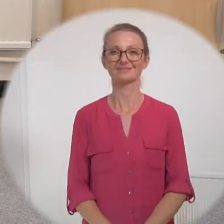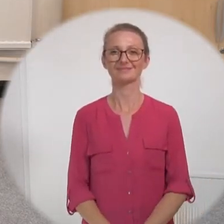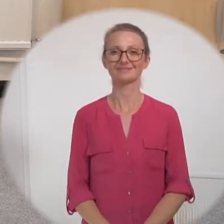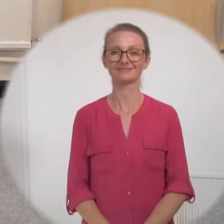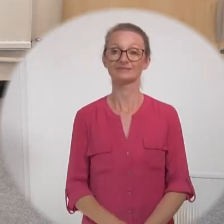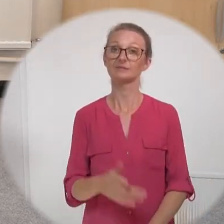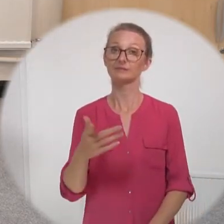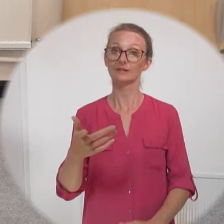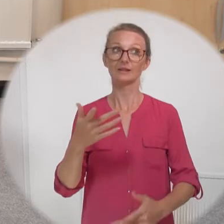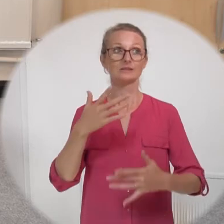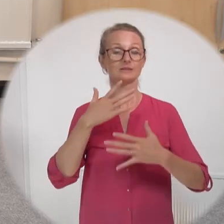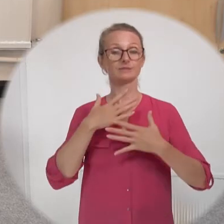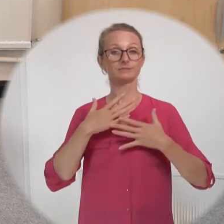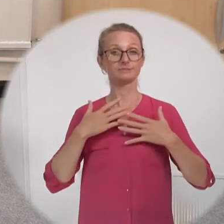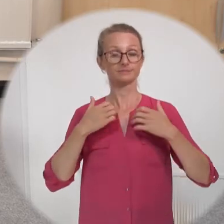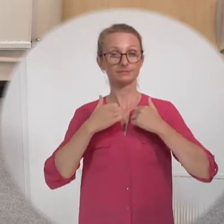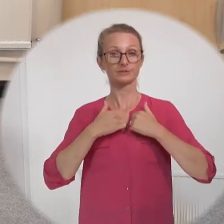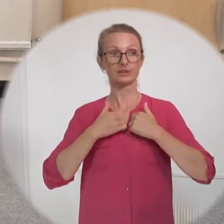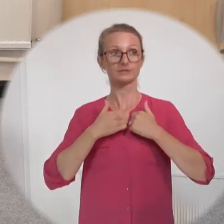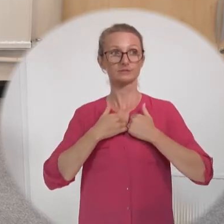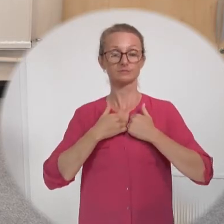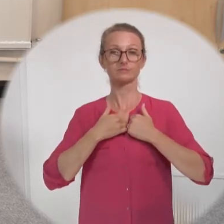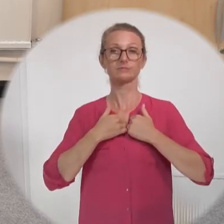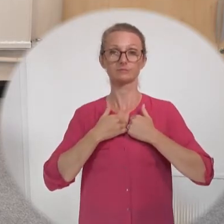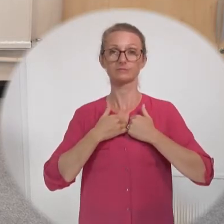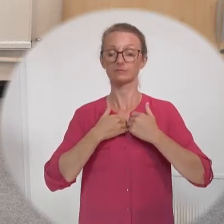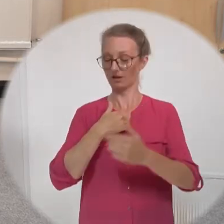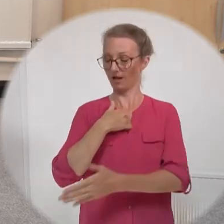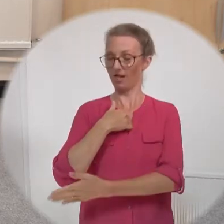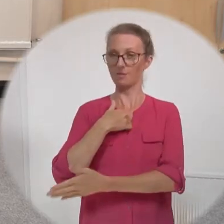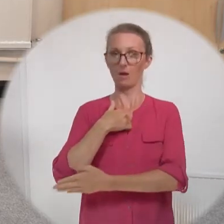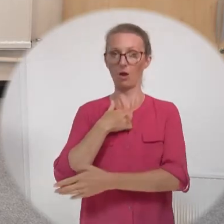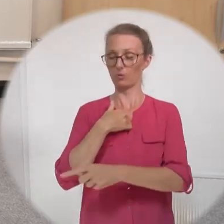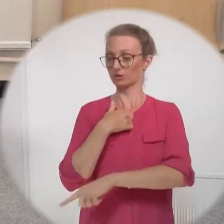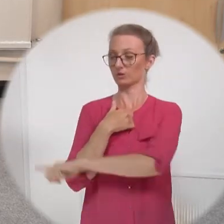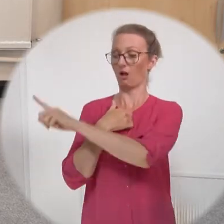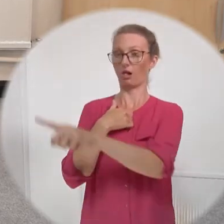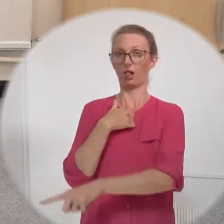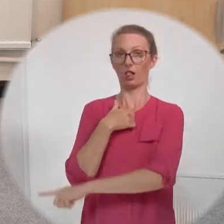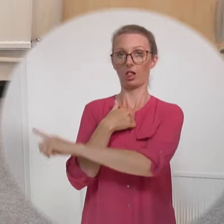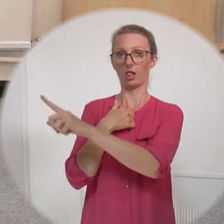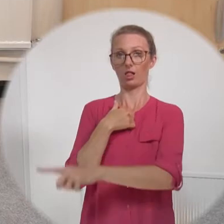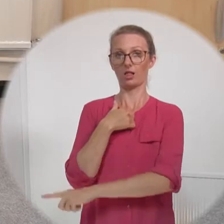Hands on the chest, and we're going to make a circle with our elbows. Notice the feeling